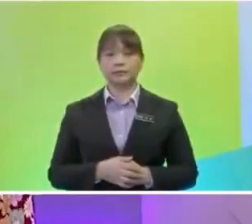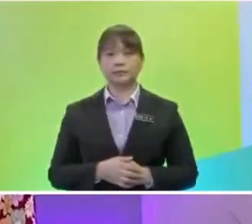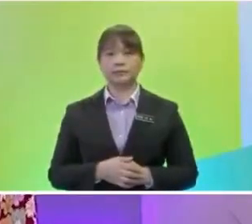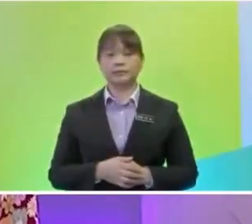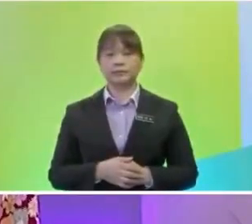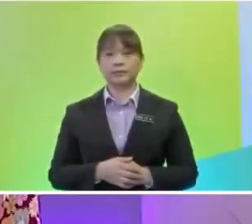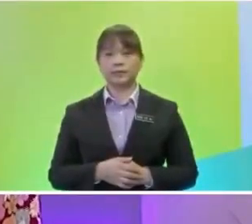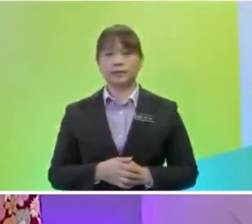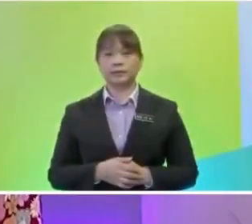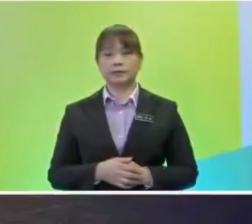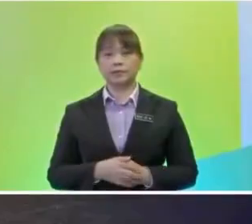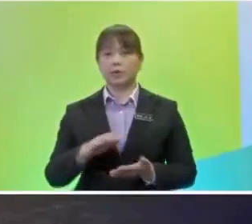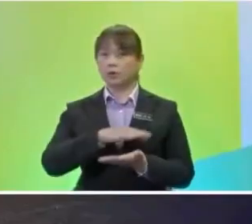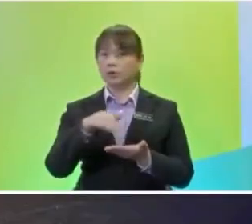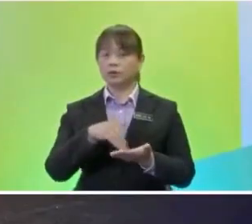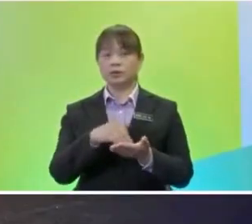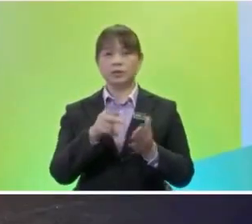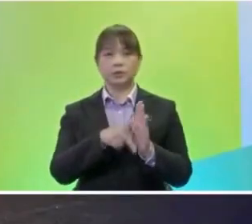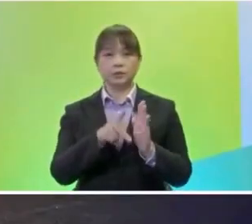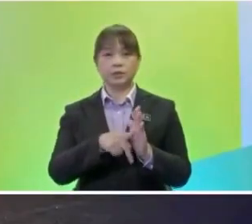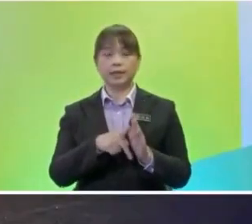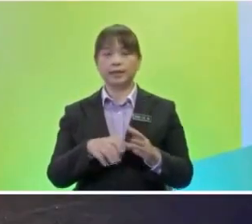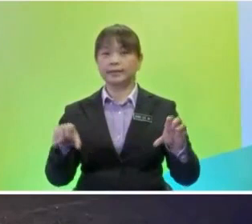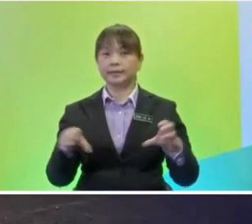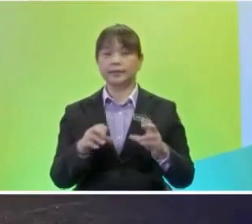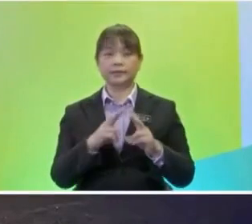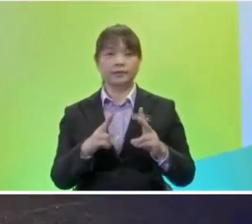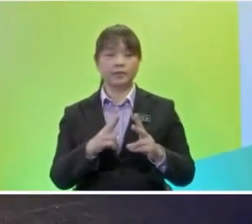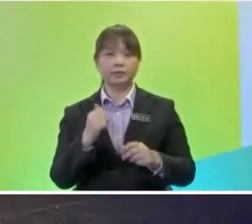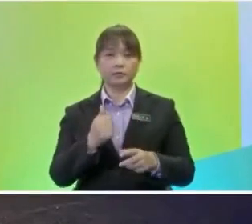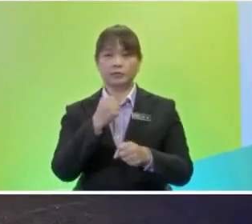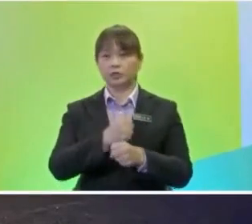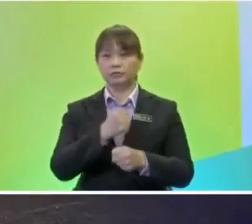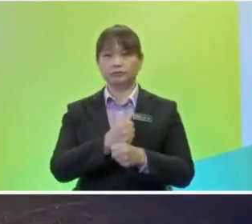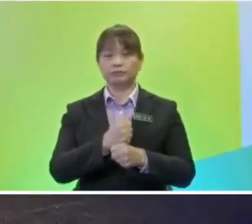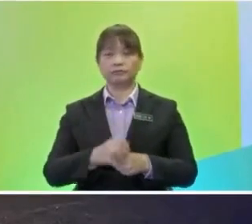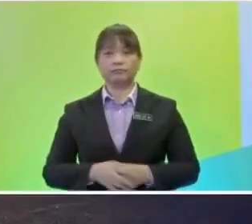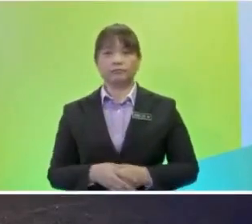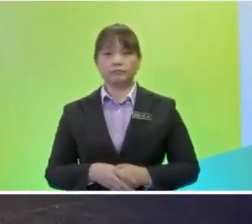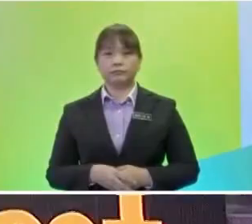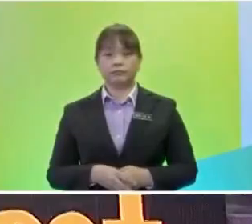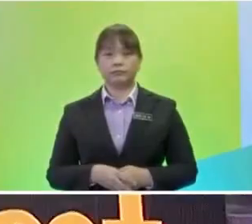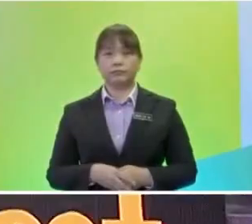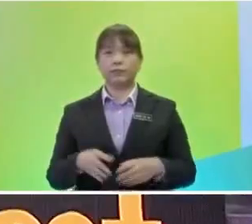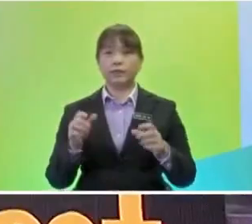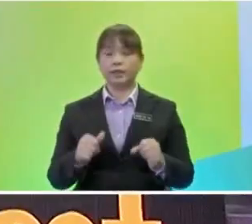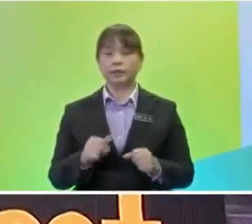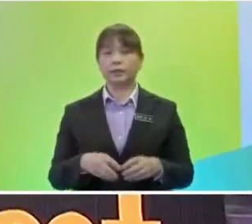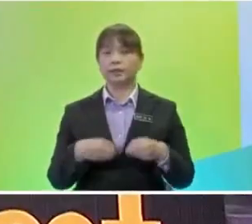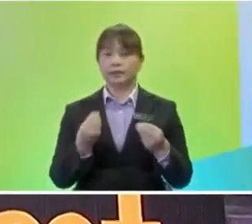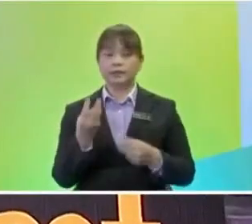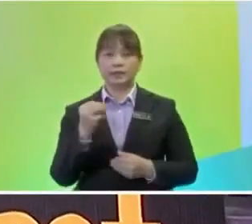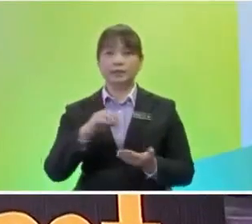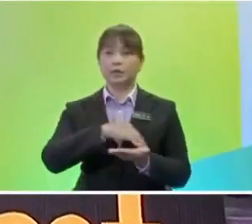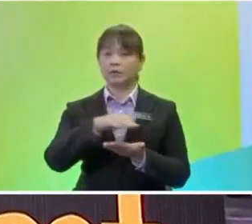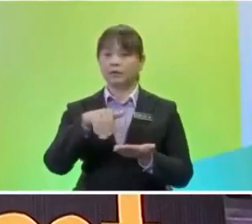writing sentences. Right. I had so much fun as well because there was crossword puzzles, a lot of activities with Ms. Zakiah. Now, can we give an overall performance